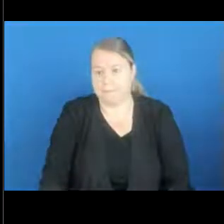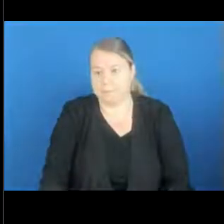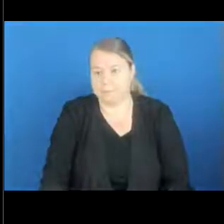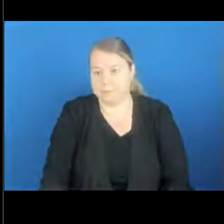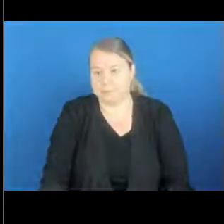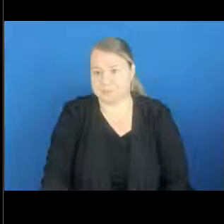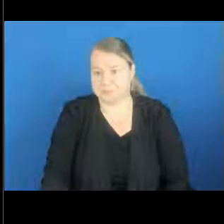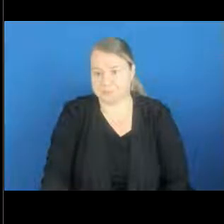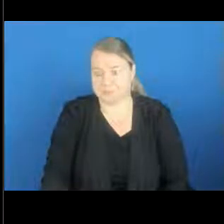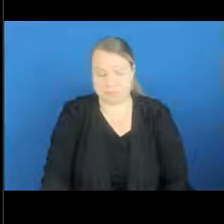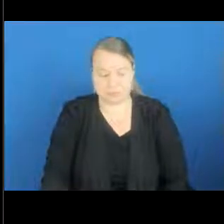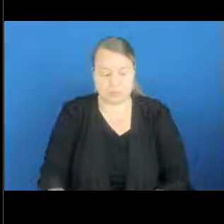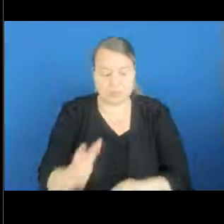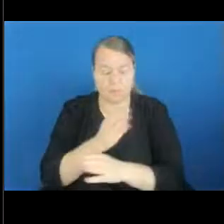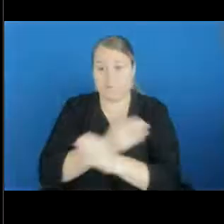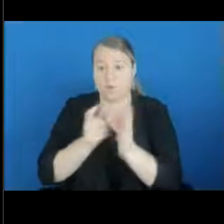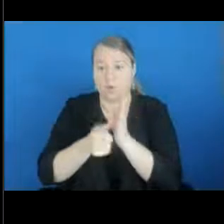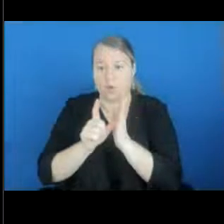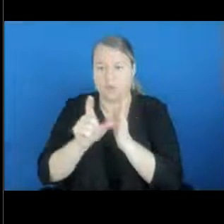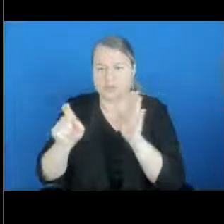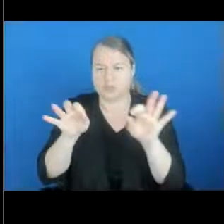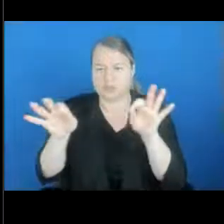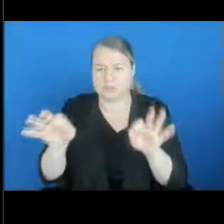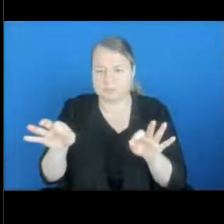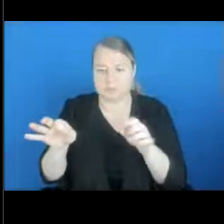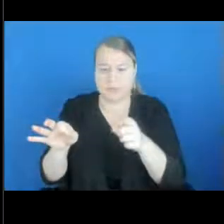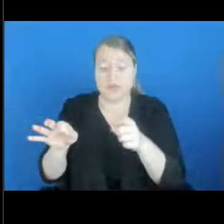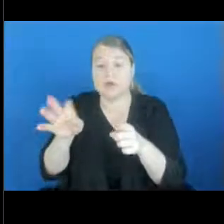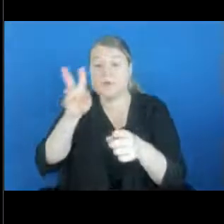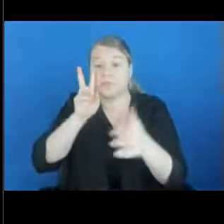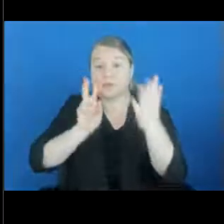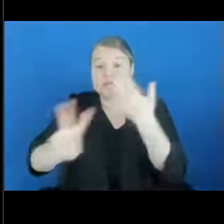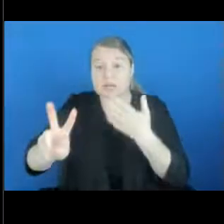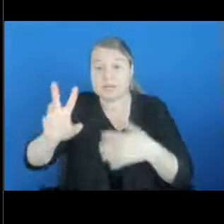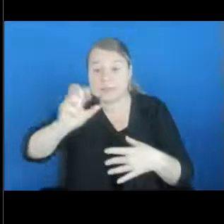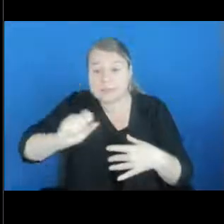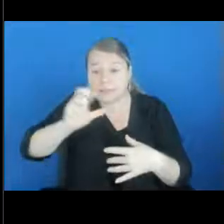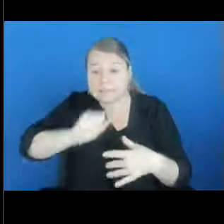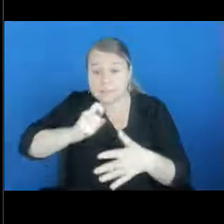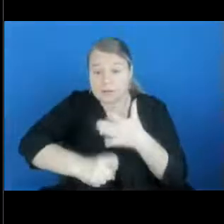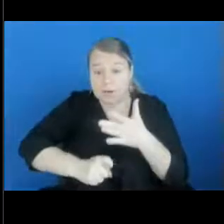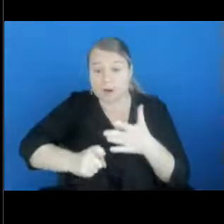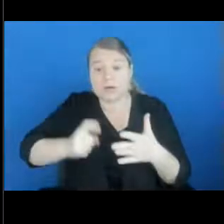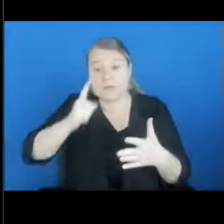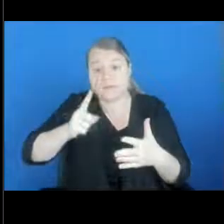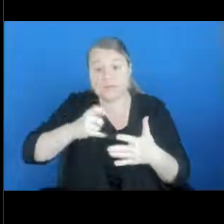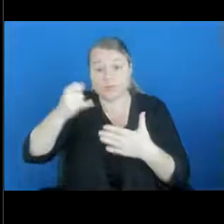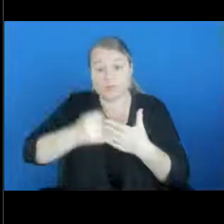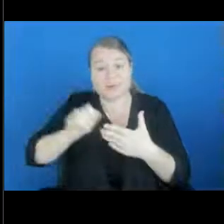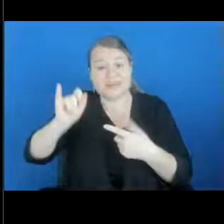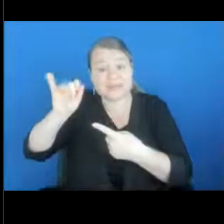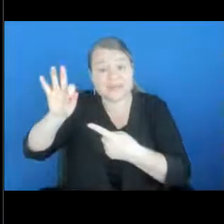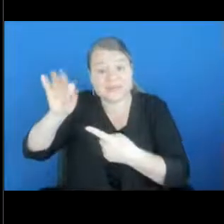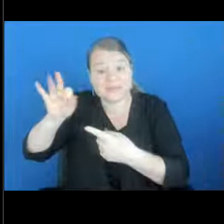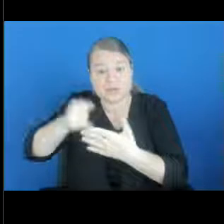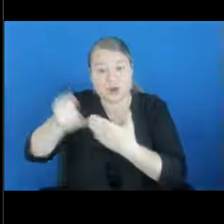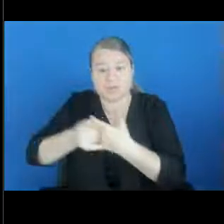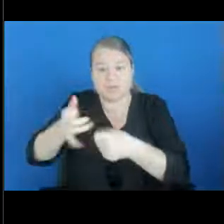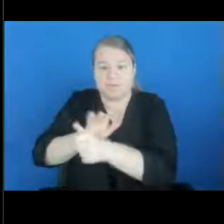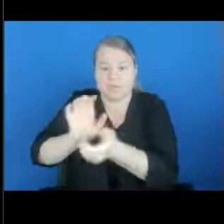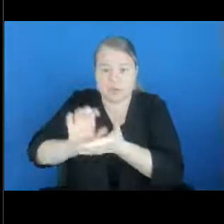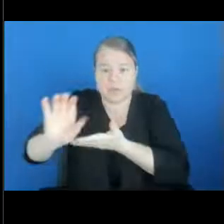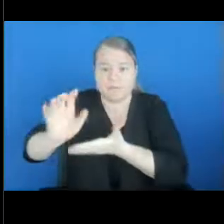Before I go over these costs, I should explain that these are the projected estimated costs for the project if the project is fully funded